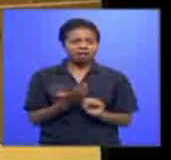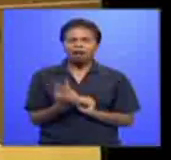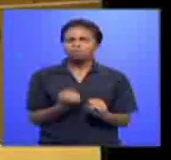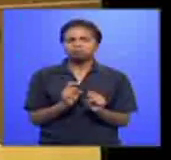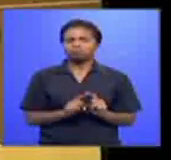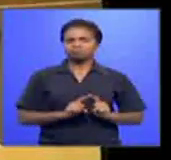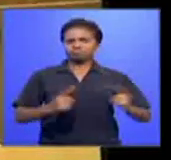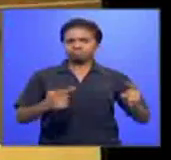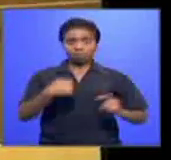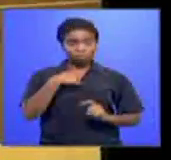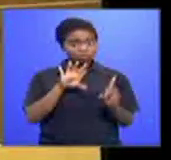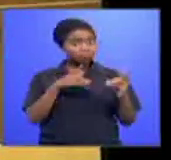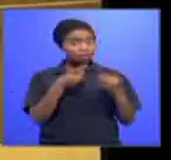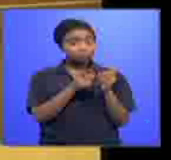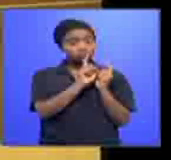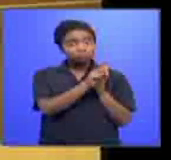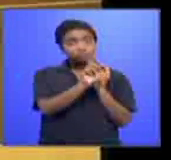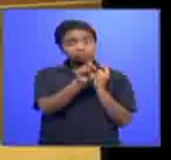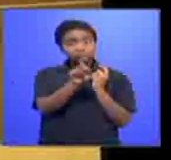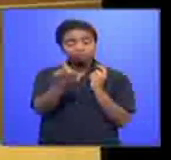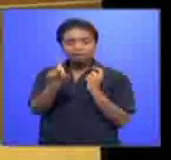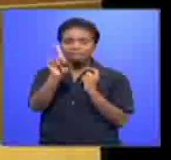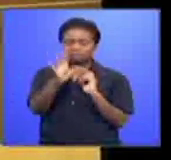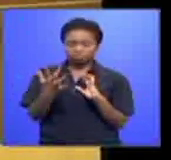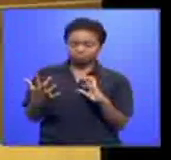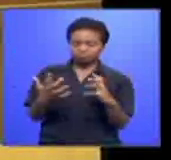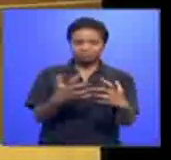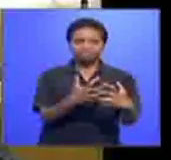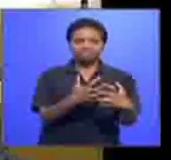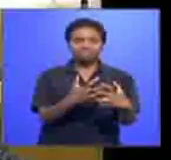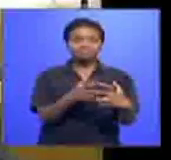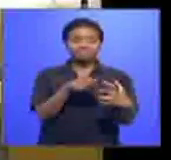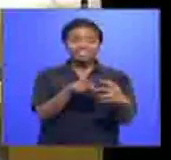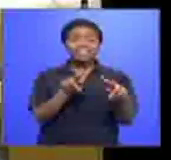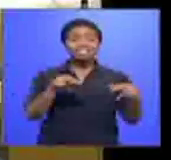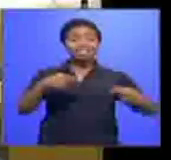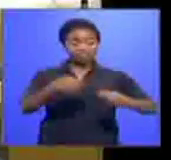of departments must be aligned with the National Development Plan.